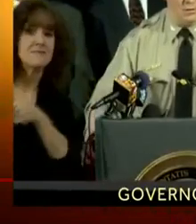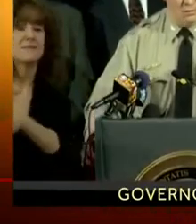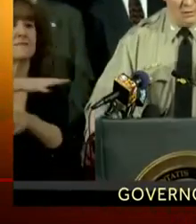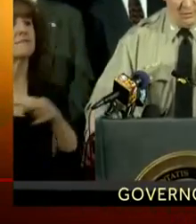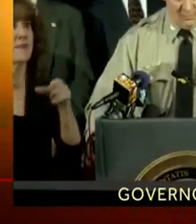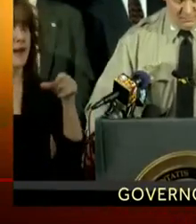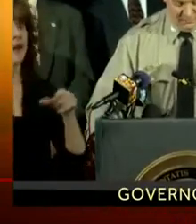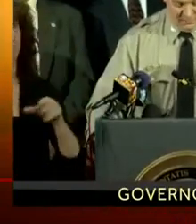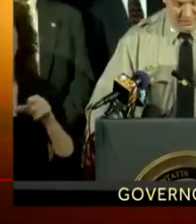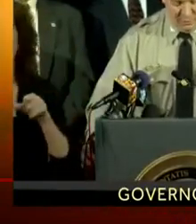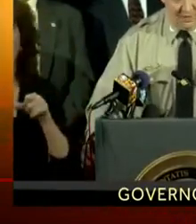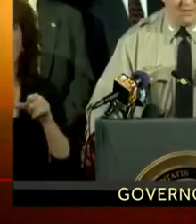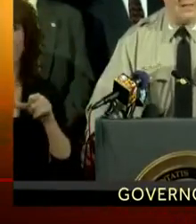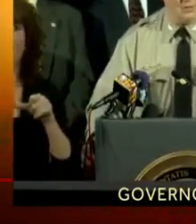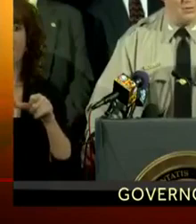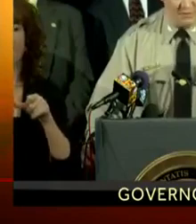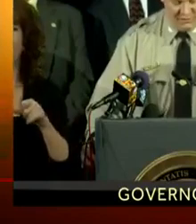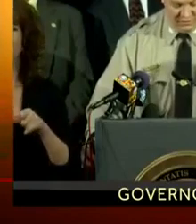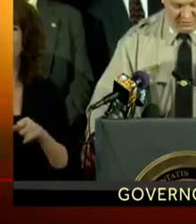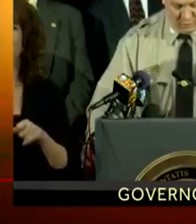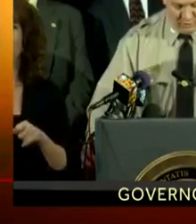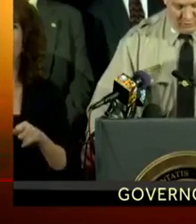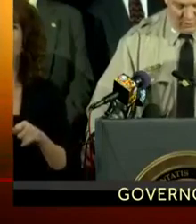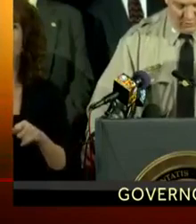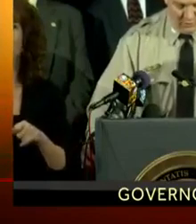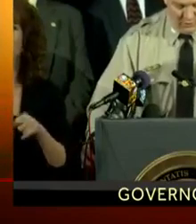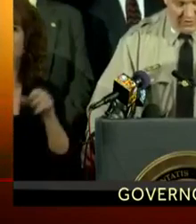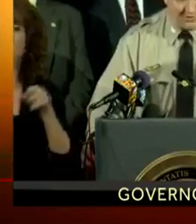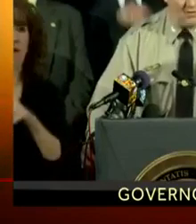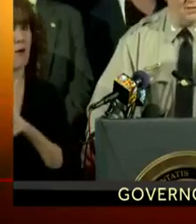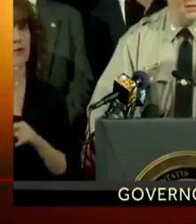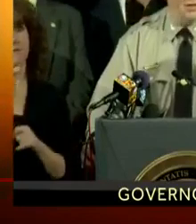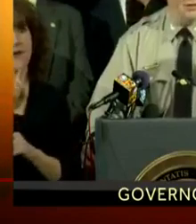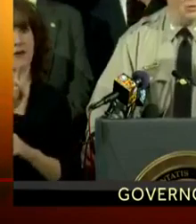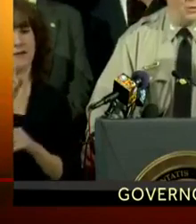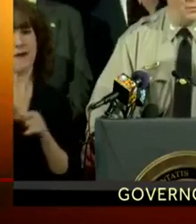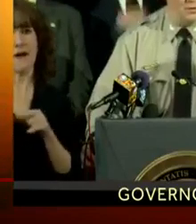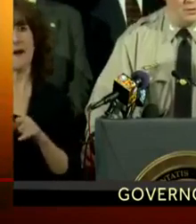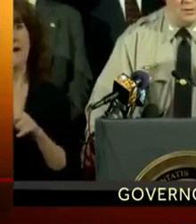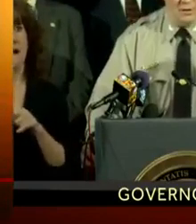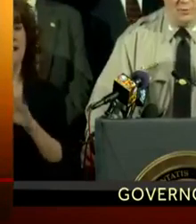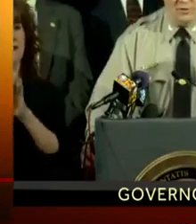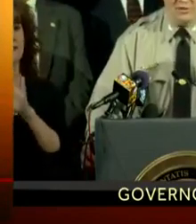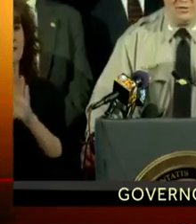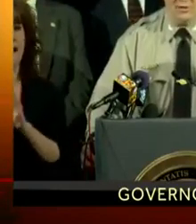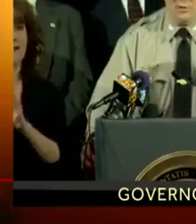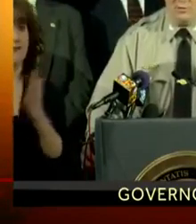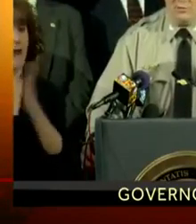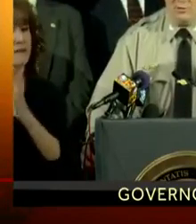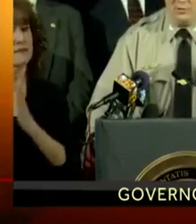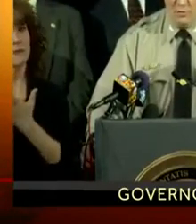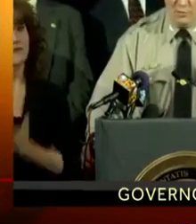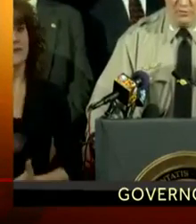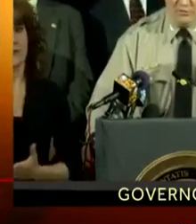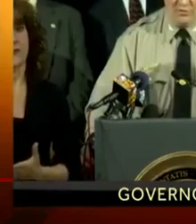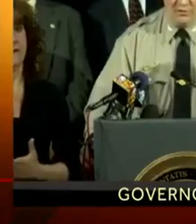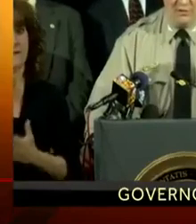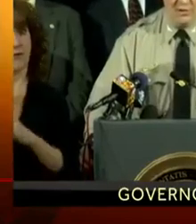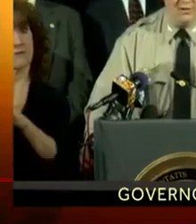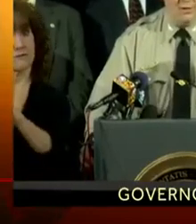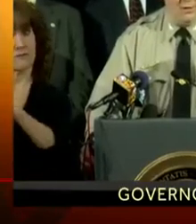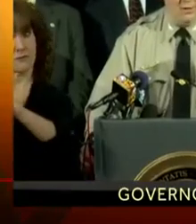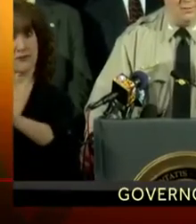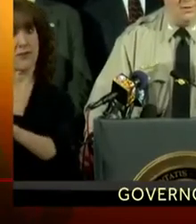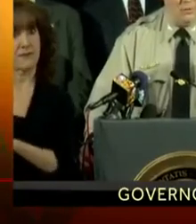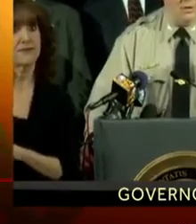area in the Mid-Atlantic to assist us as well. We are asking that they be equipped with the necessary equipment for their own personal